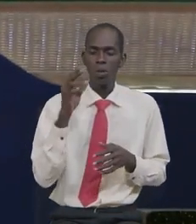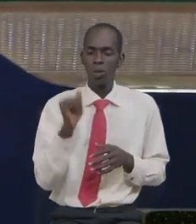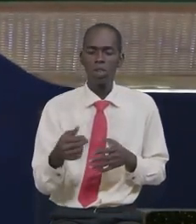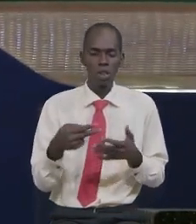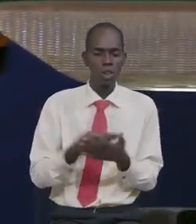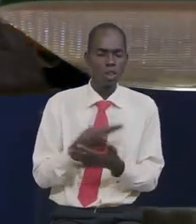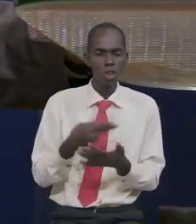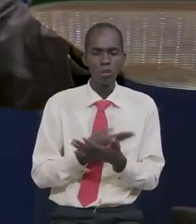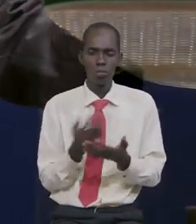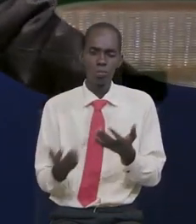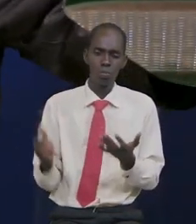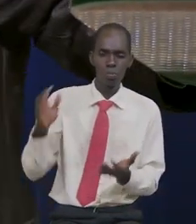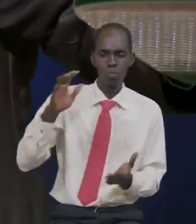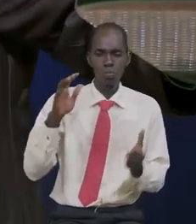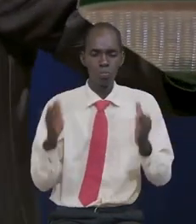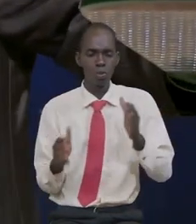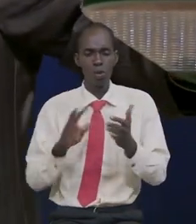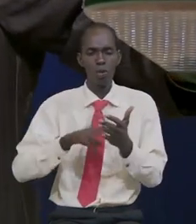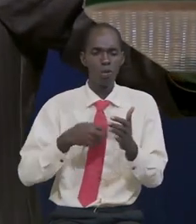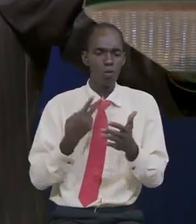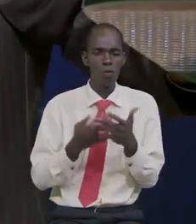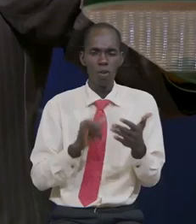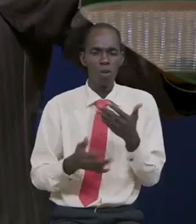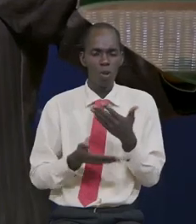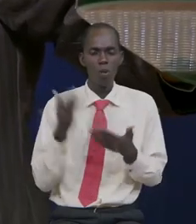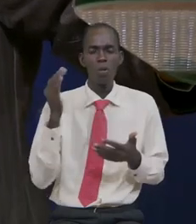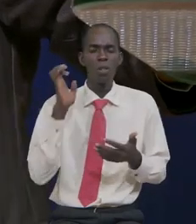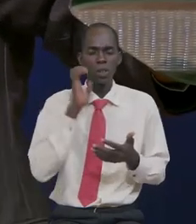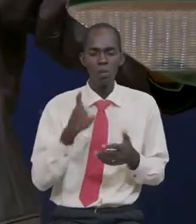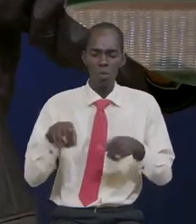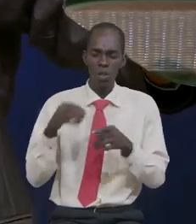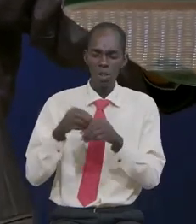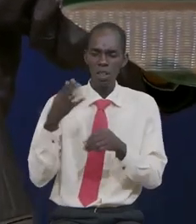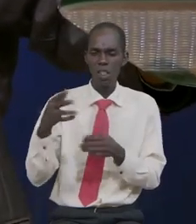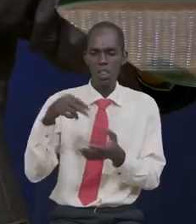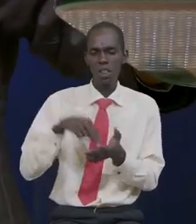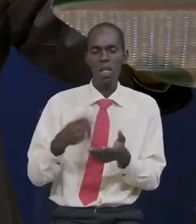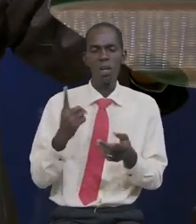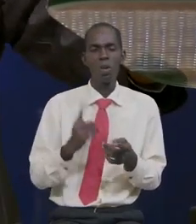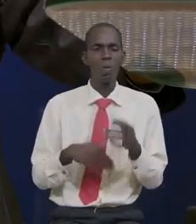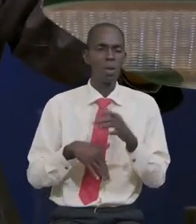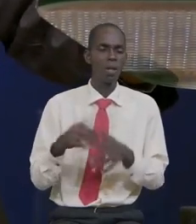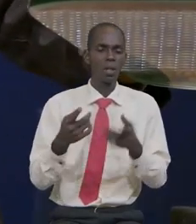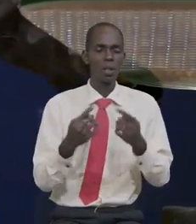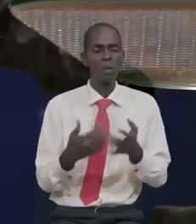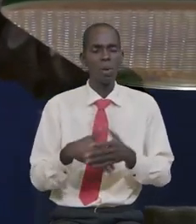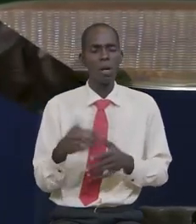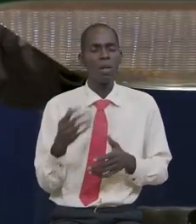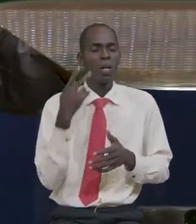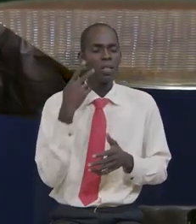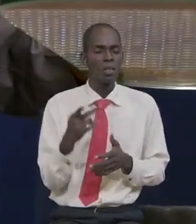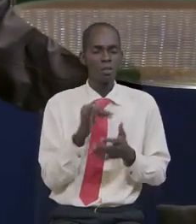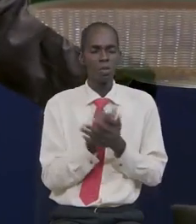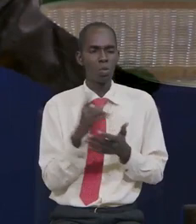of the people that said they will kill that Paul who calls himself apostle and who is going about